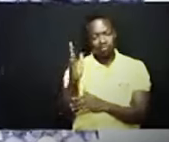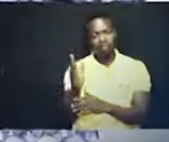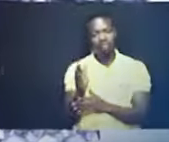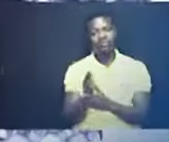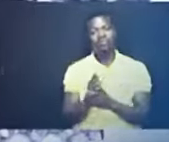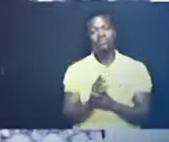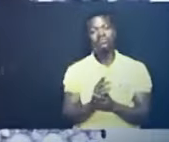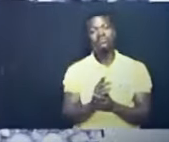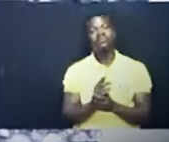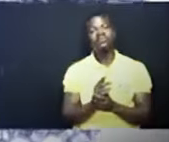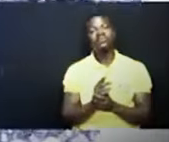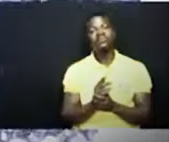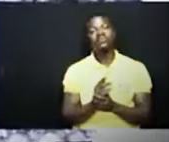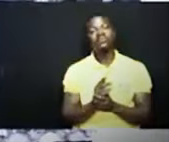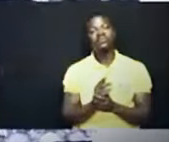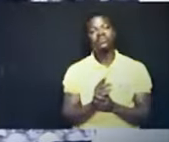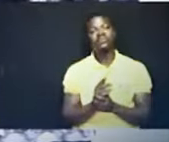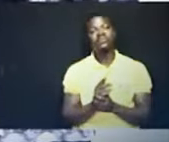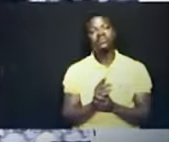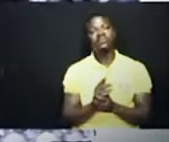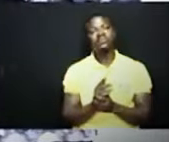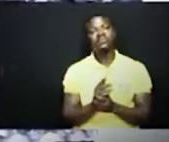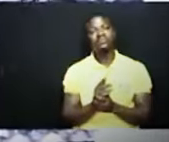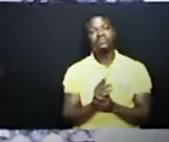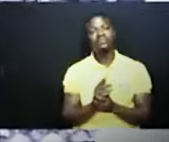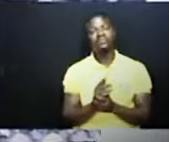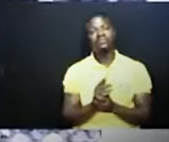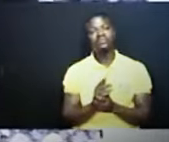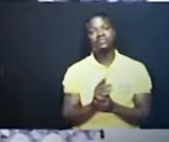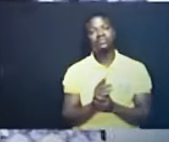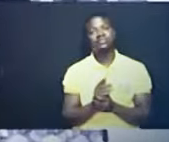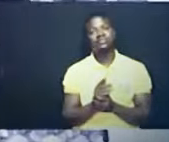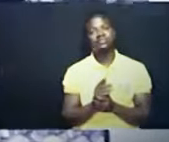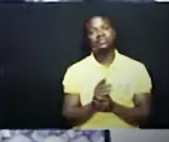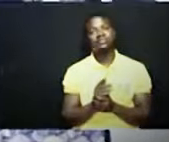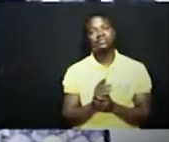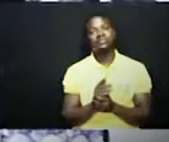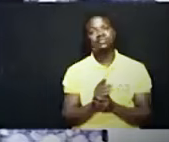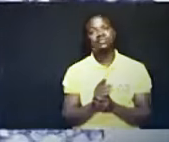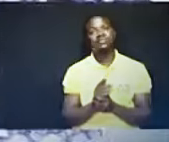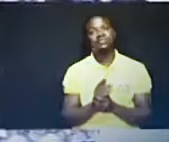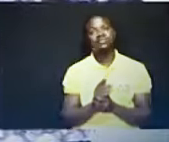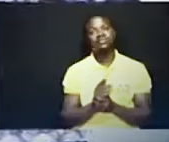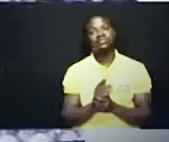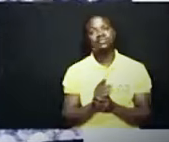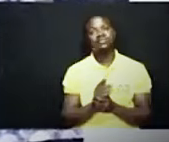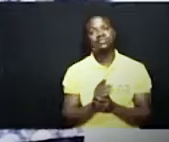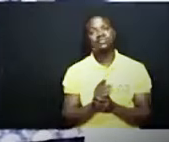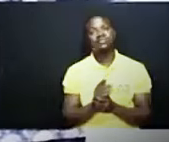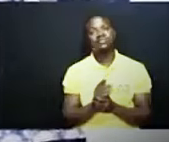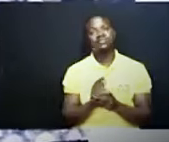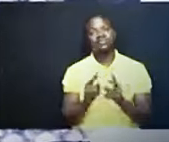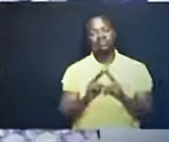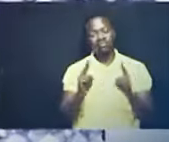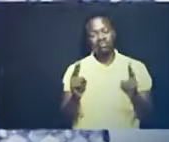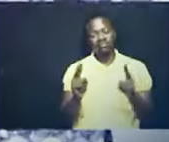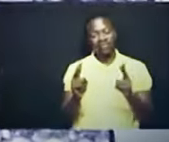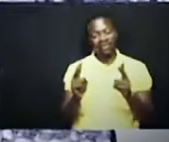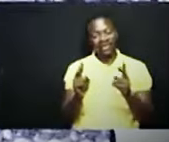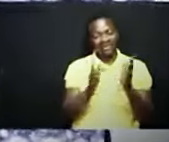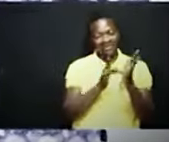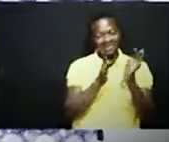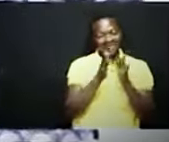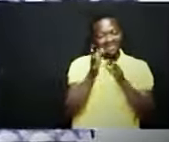the ensue ebo esu, na mudie, and ne you mono erinche, na obebom esu, hum kungrumo. Now, so Jesus is talking